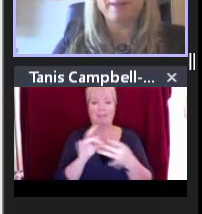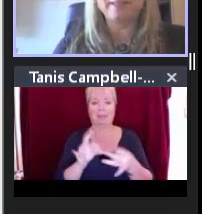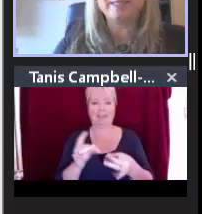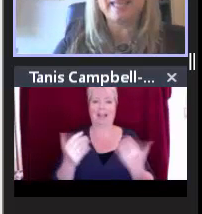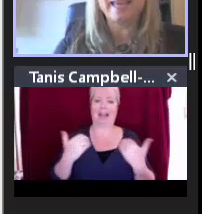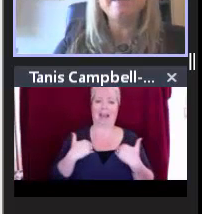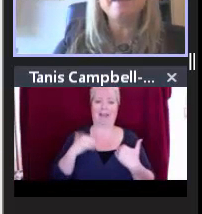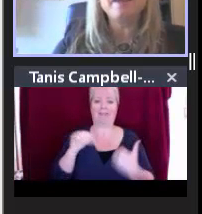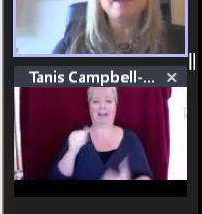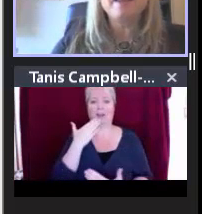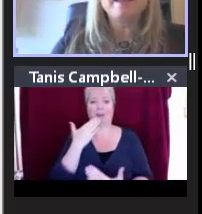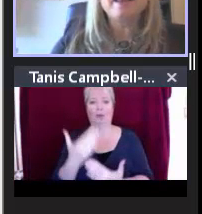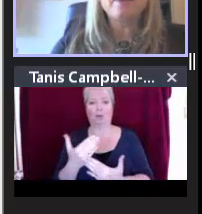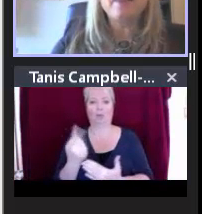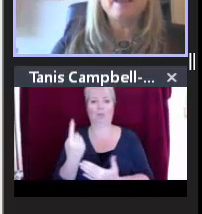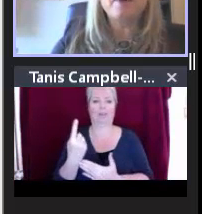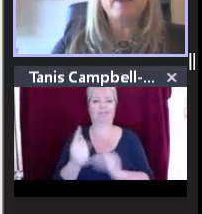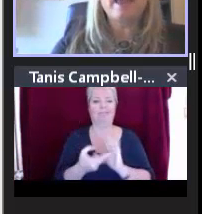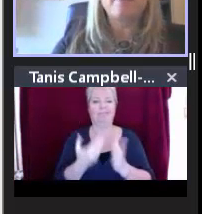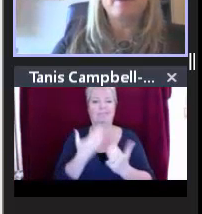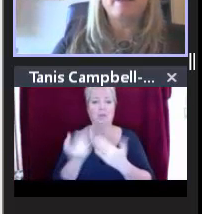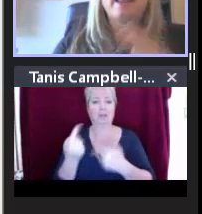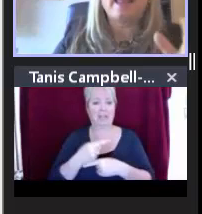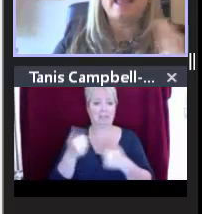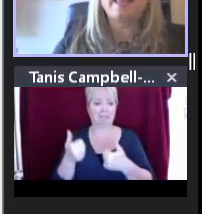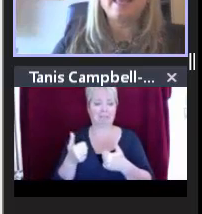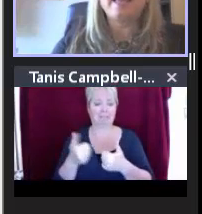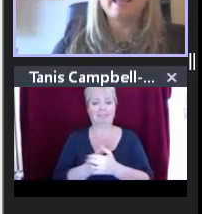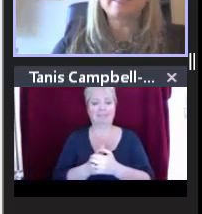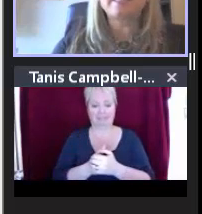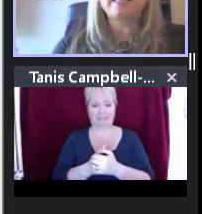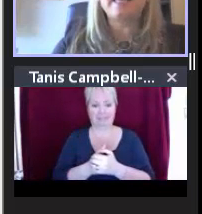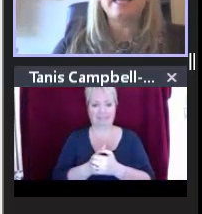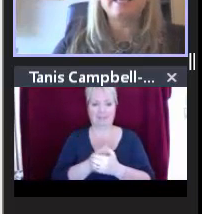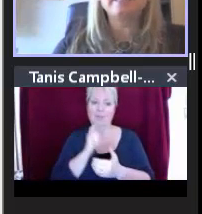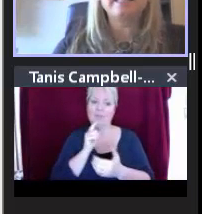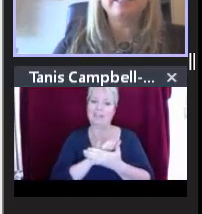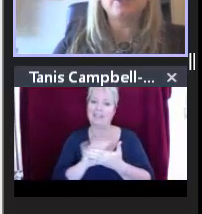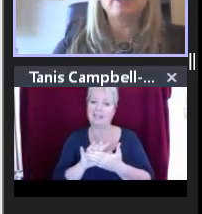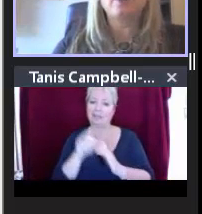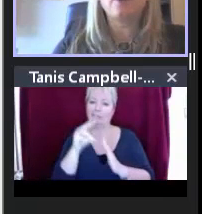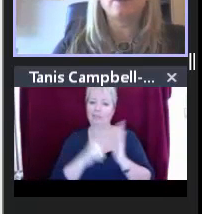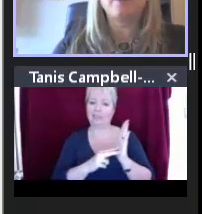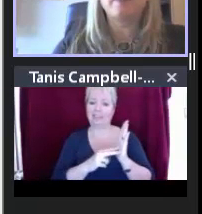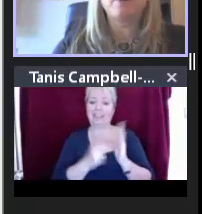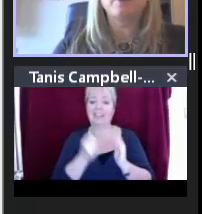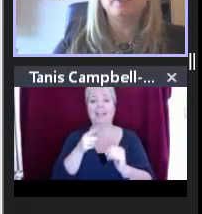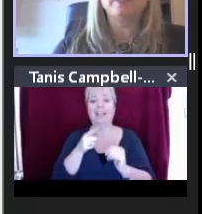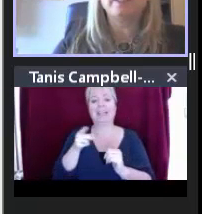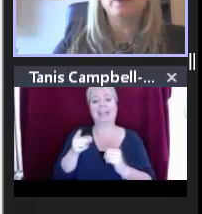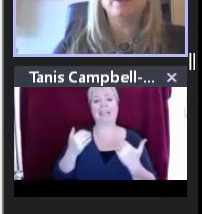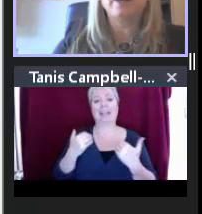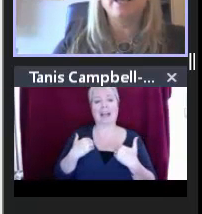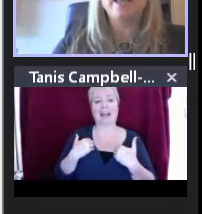back and read this again. Now the thing about Cameron, he has a condition called bipolar